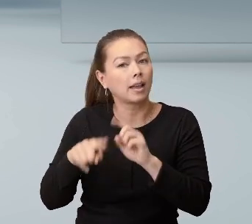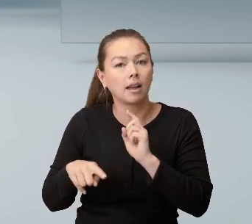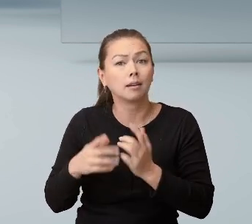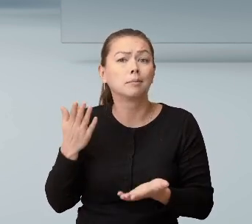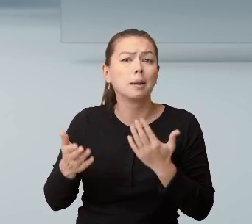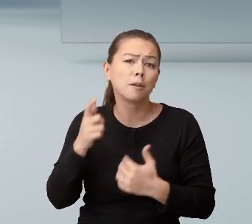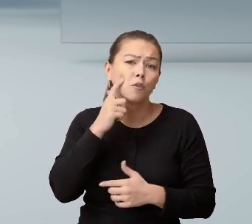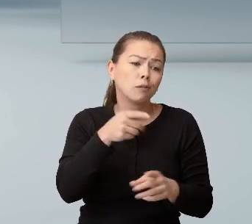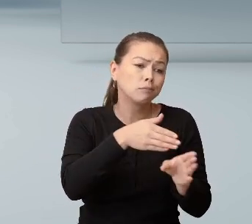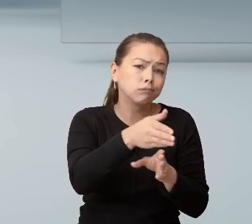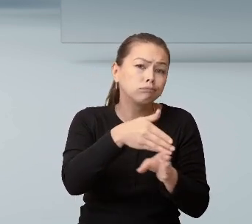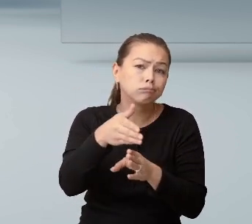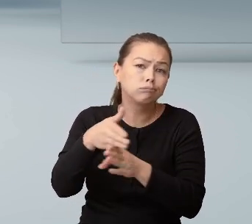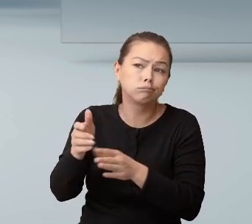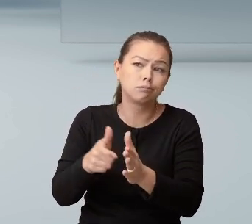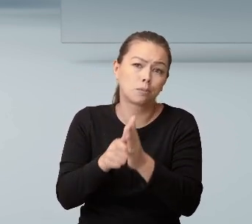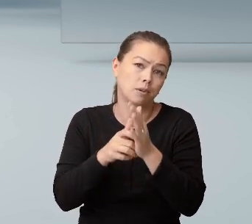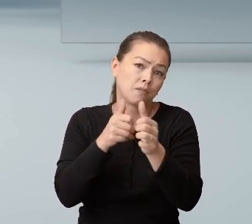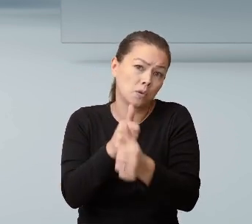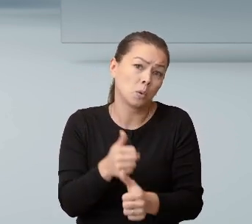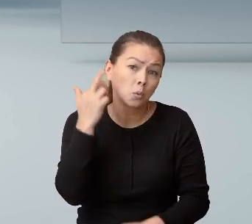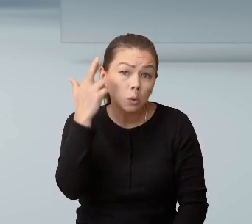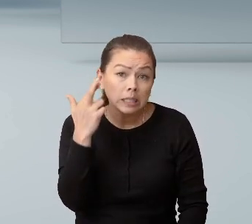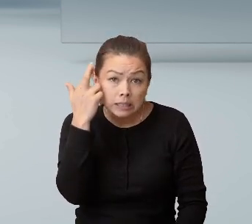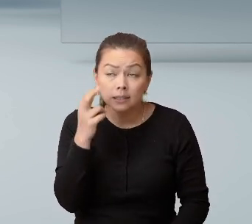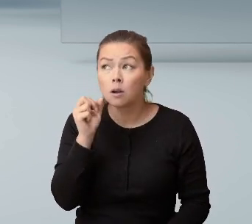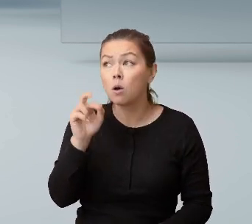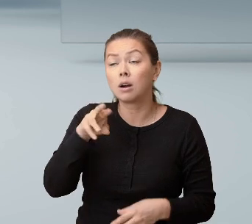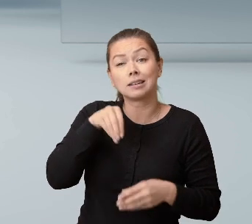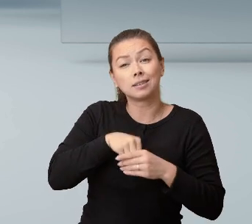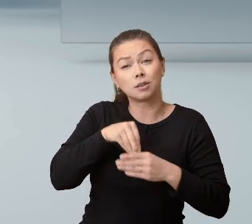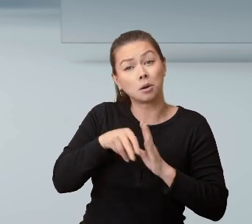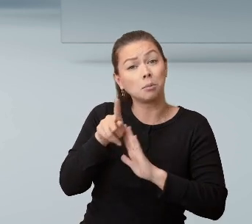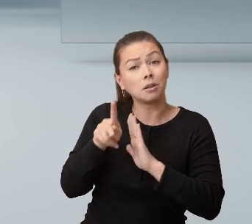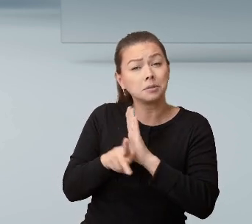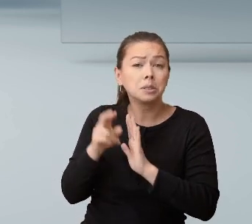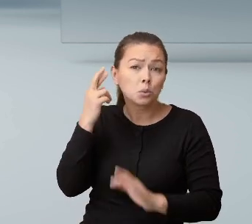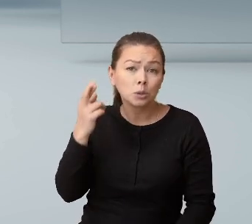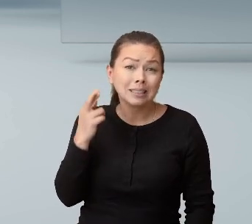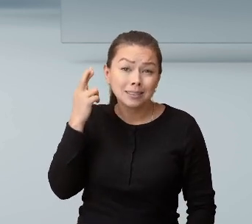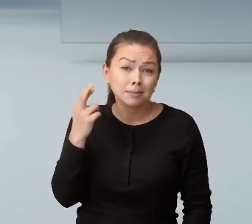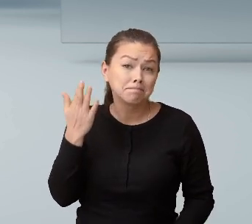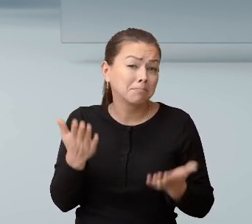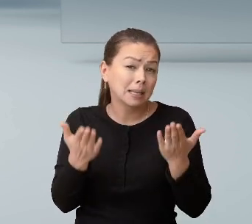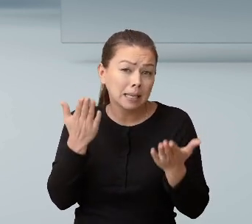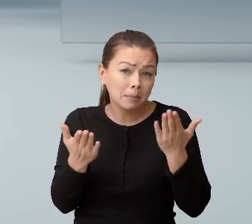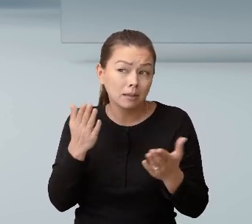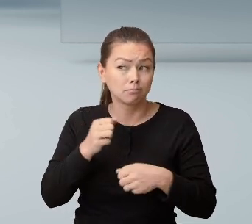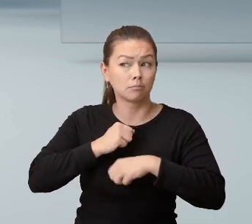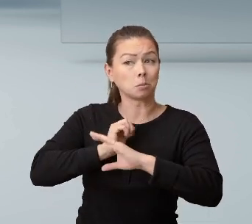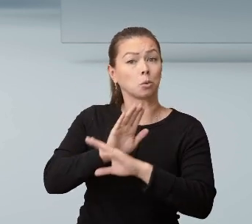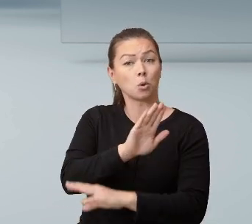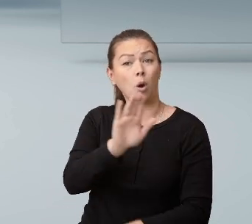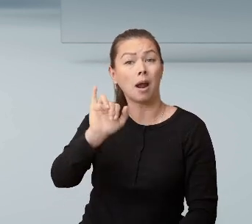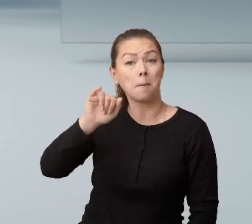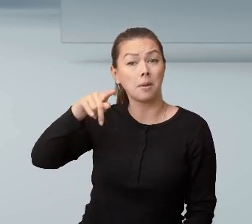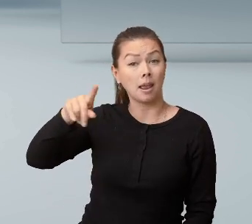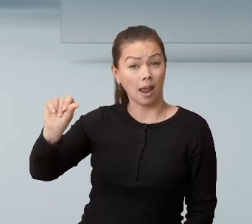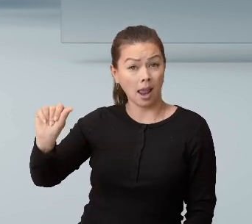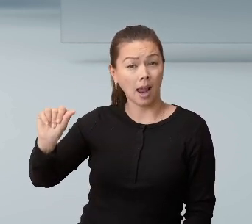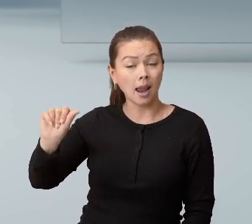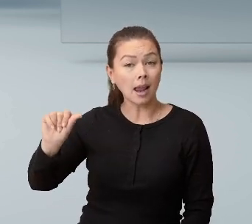for regulatory reasons or internal policy decisions or just to protect your own IPA, but